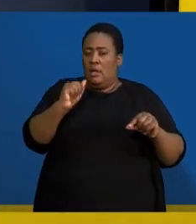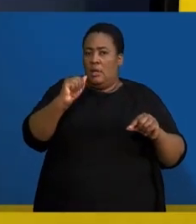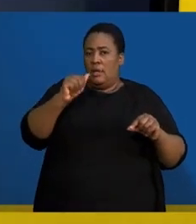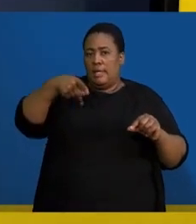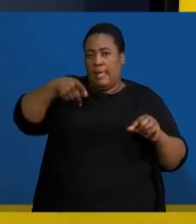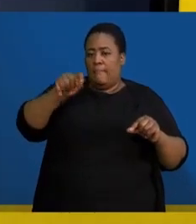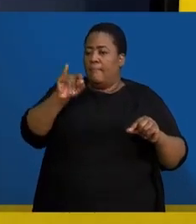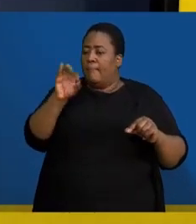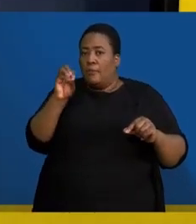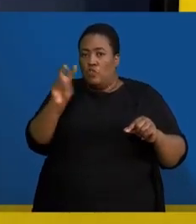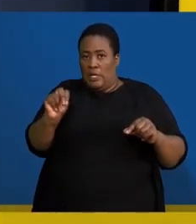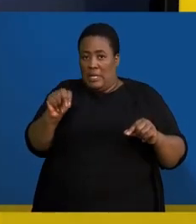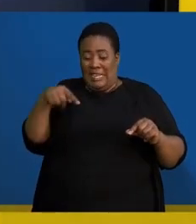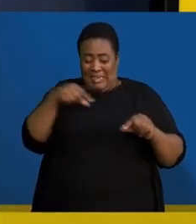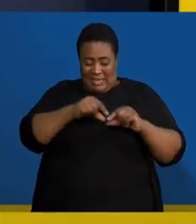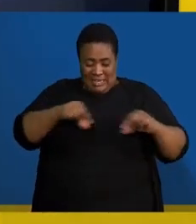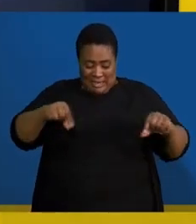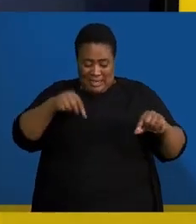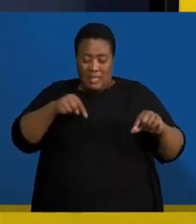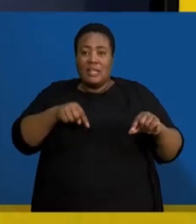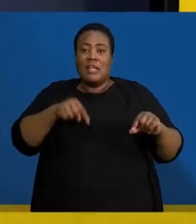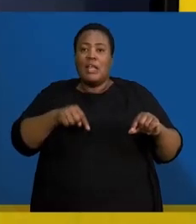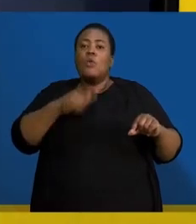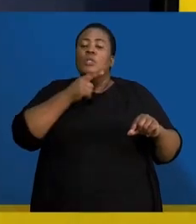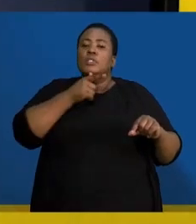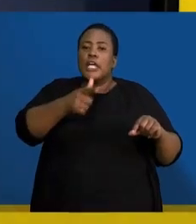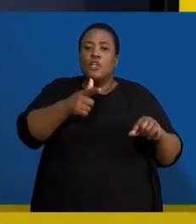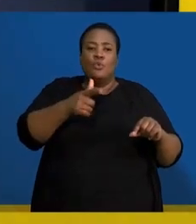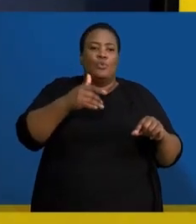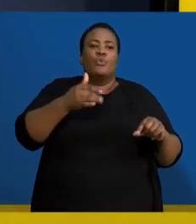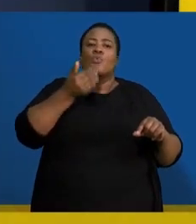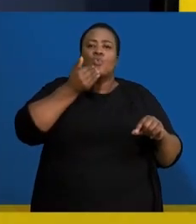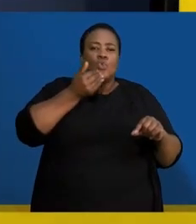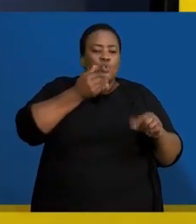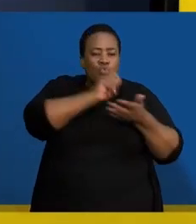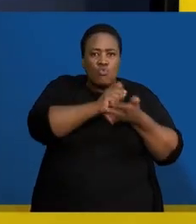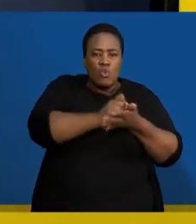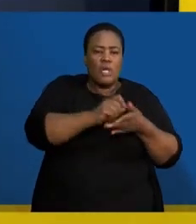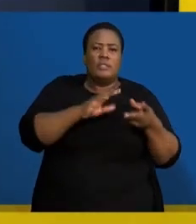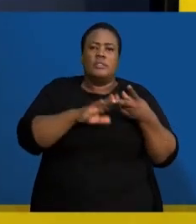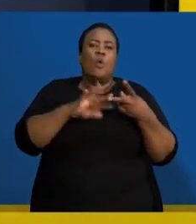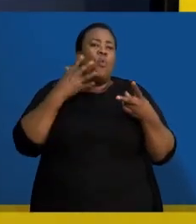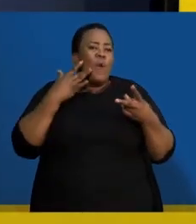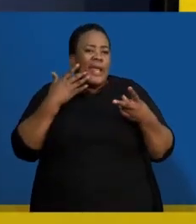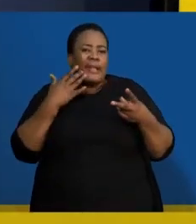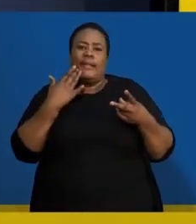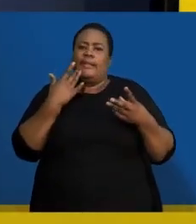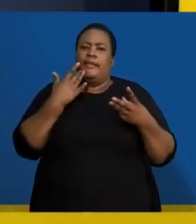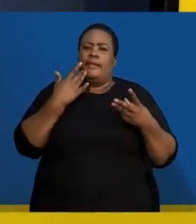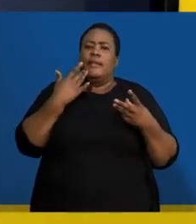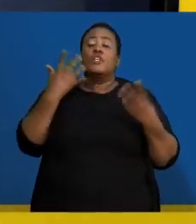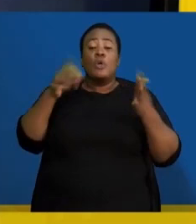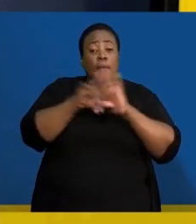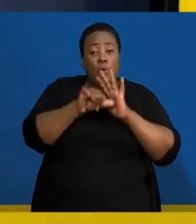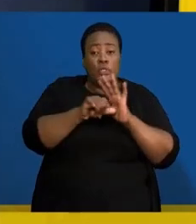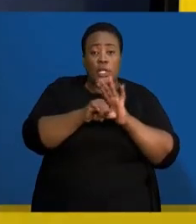that caption will tell you what the source is, when it was made, and who made it. So it's very important